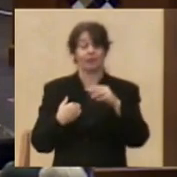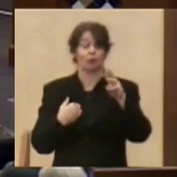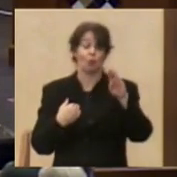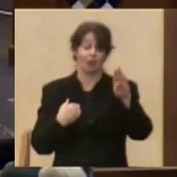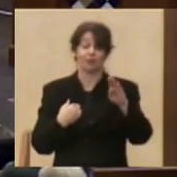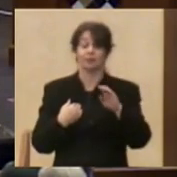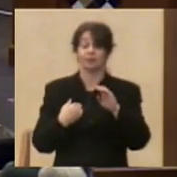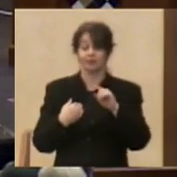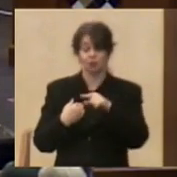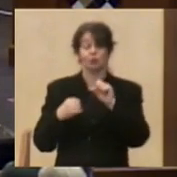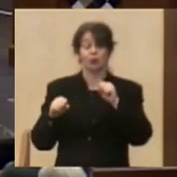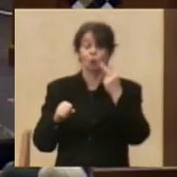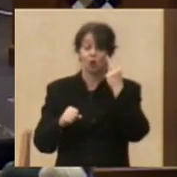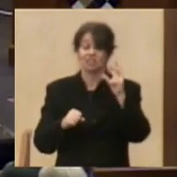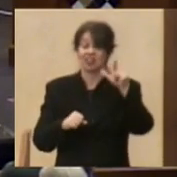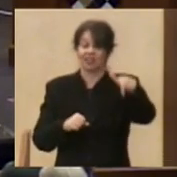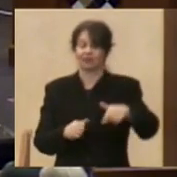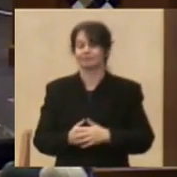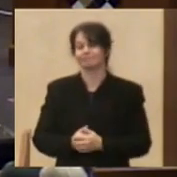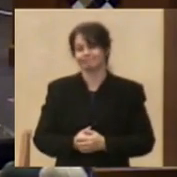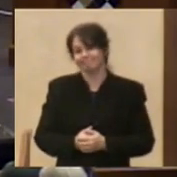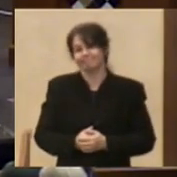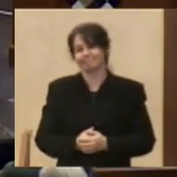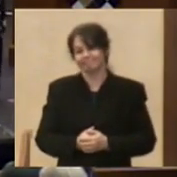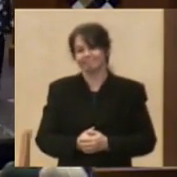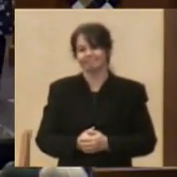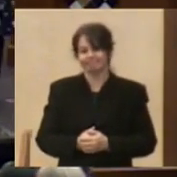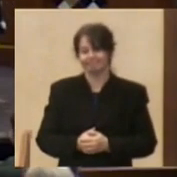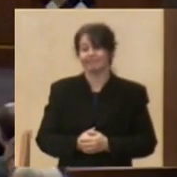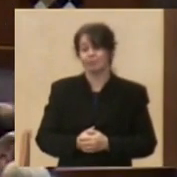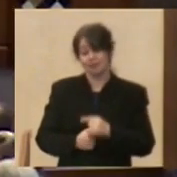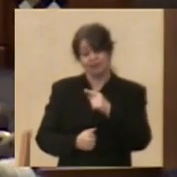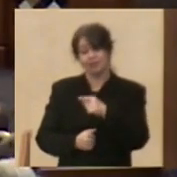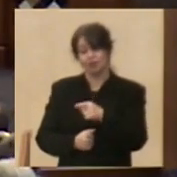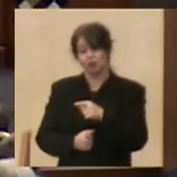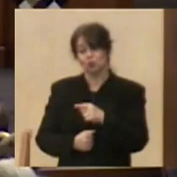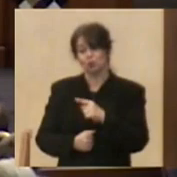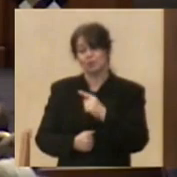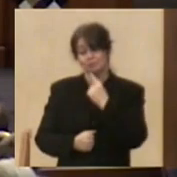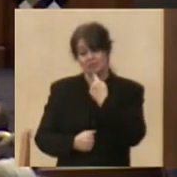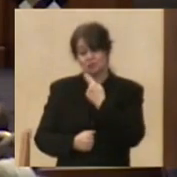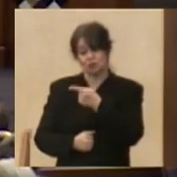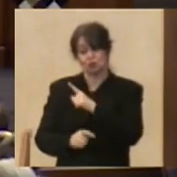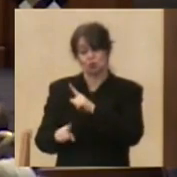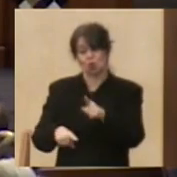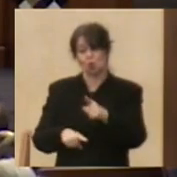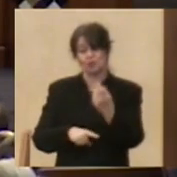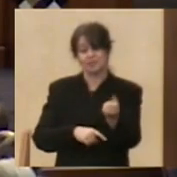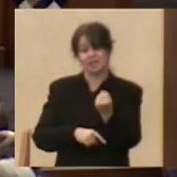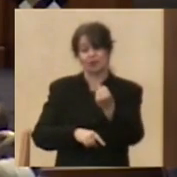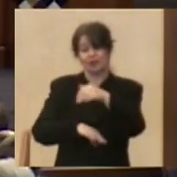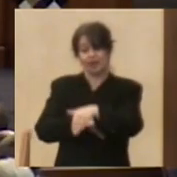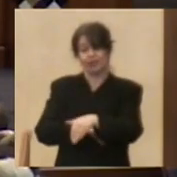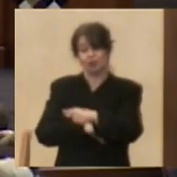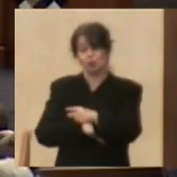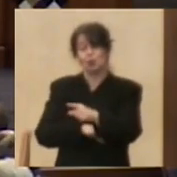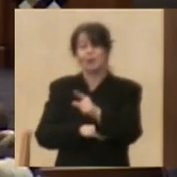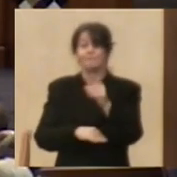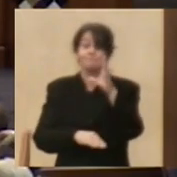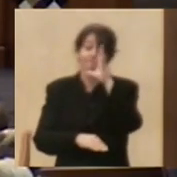there. Oh, but, you know, that's one thing you do miss when you go Saturday night, isn't it? You miss all that special